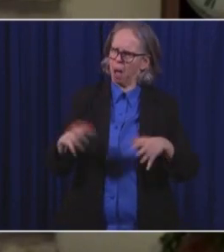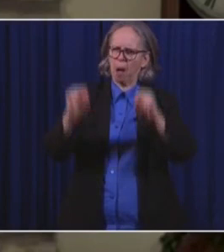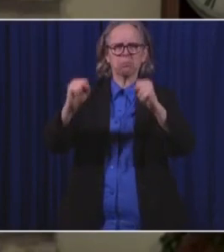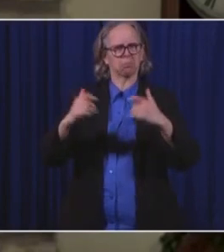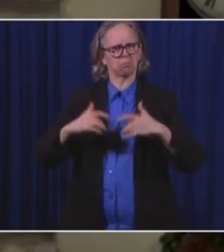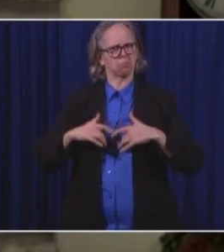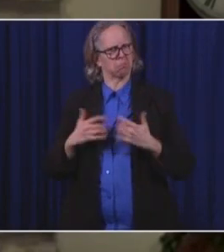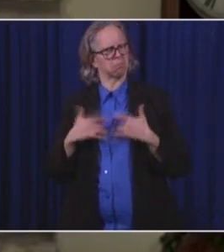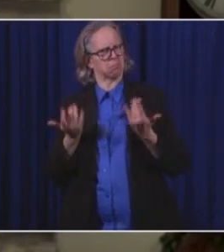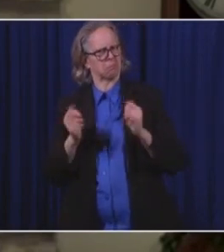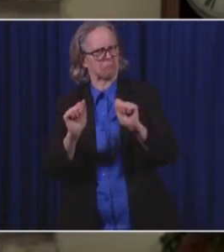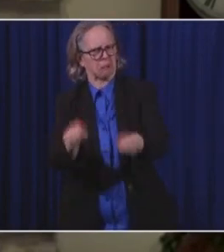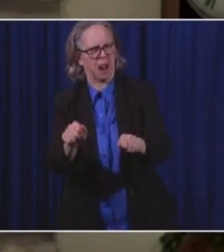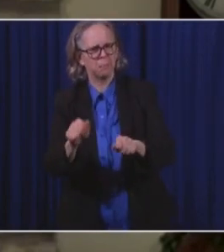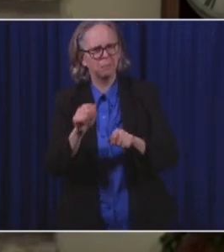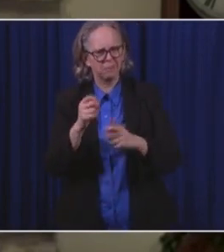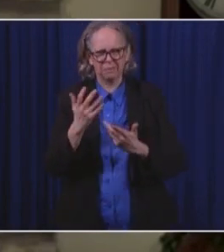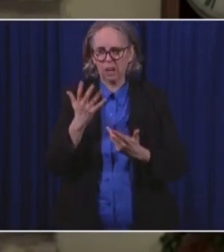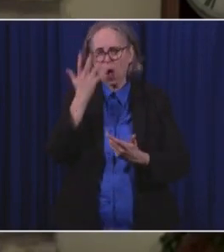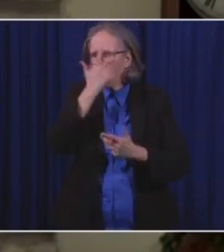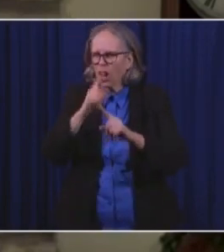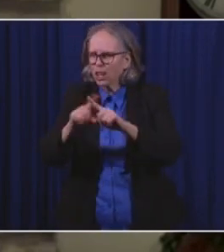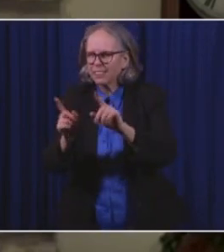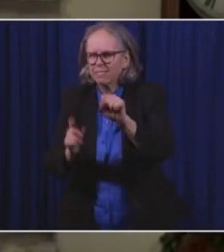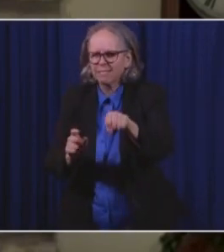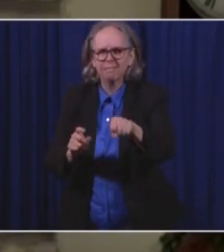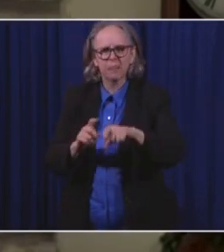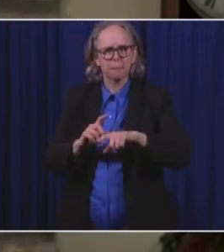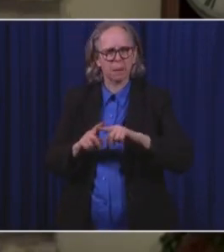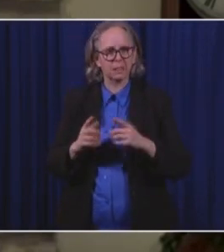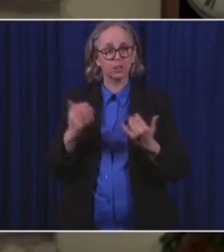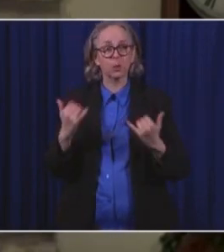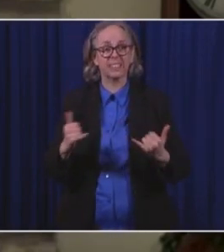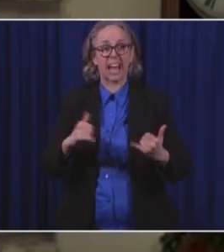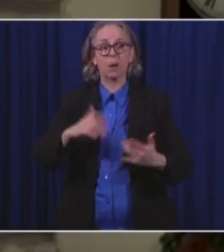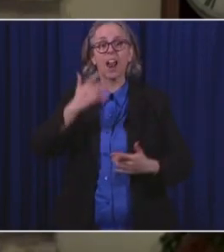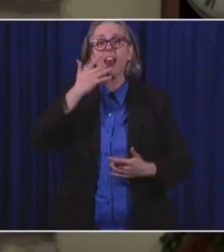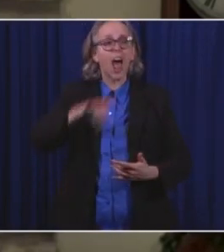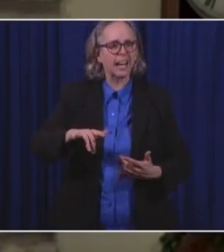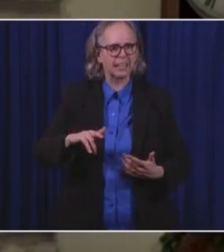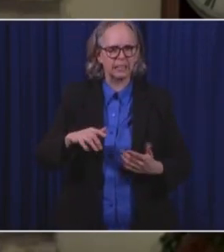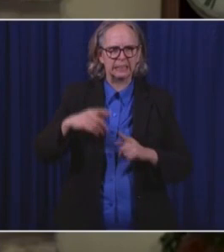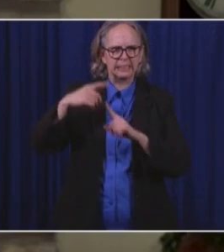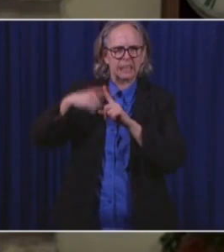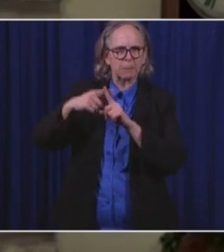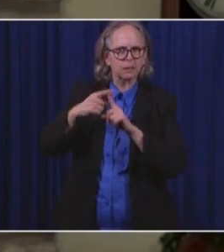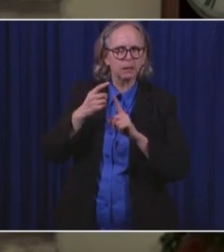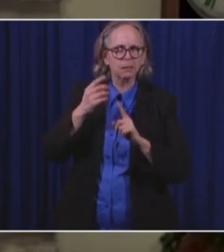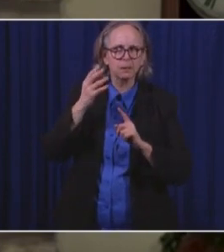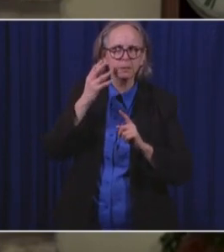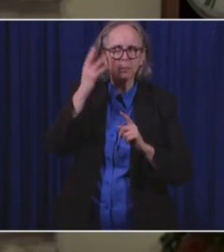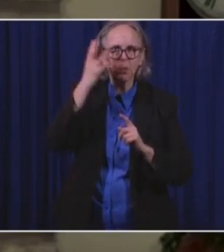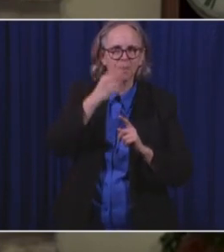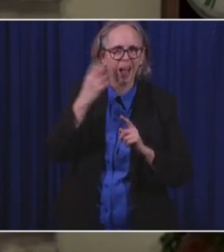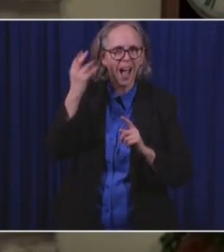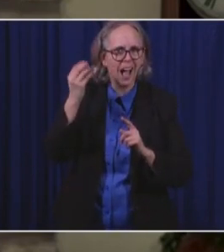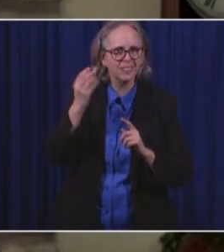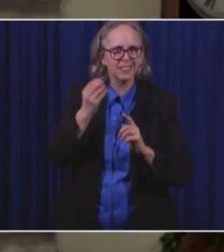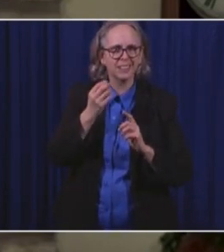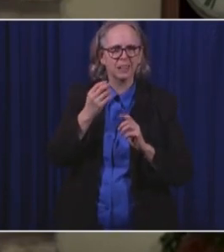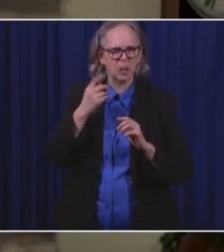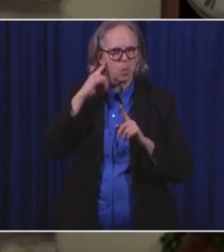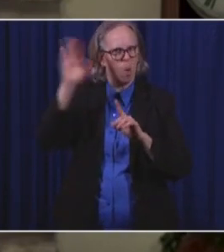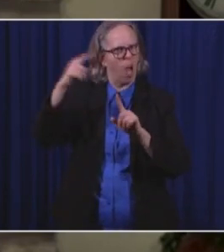do. Again, it's a beautiful day today, but it's obviously getting colder, and that's tougher to do as you go forward.